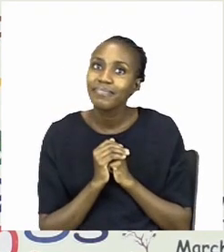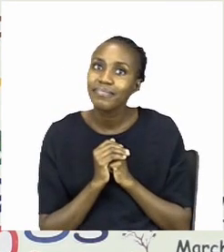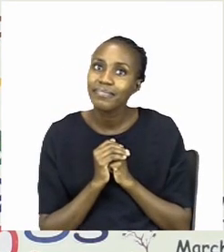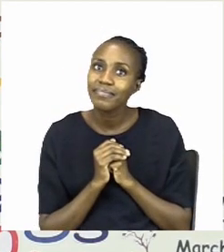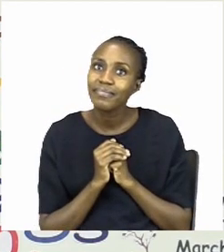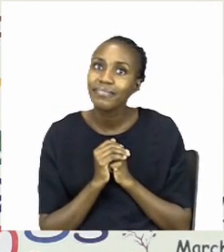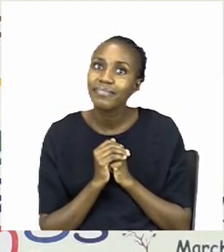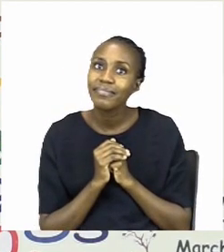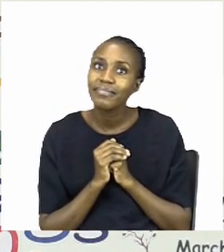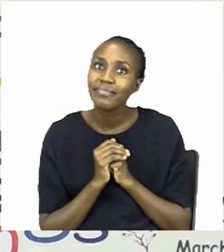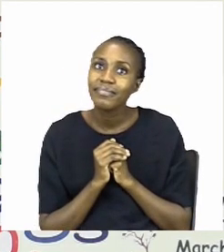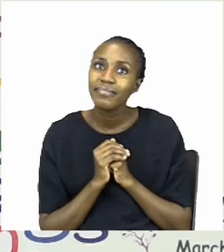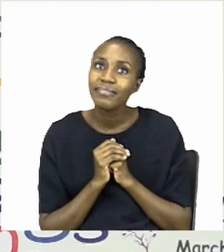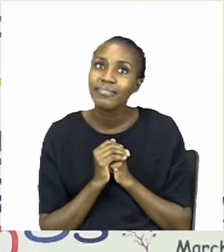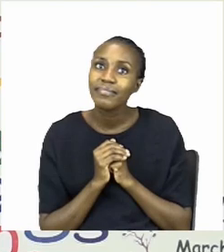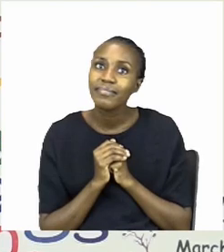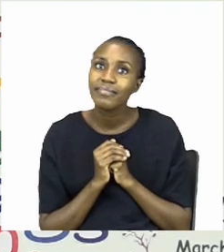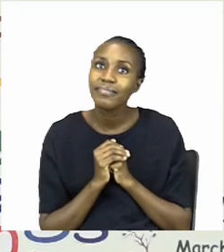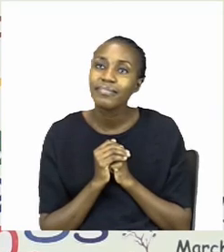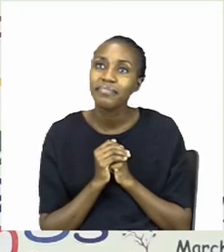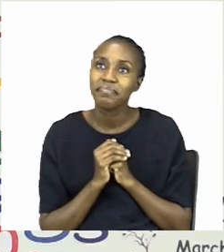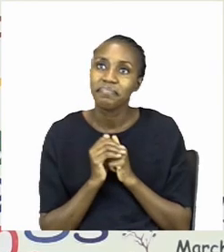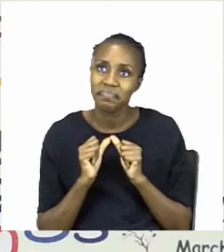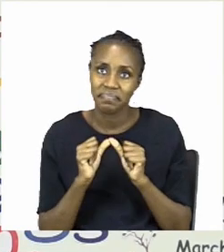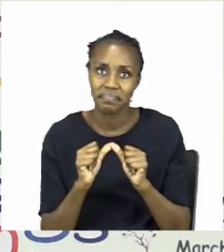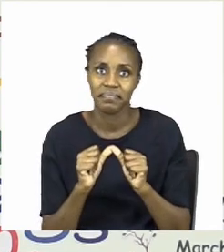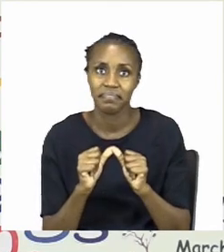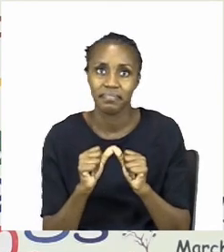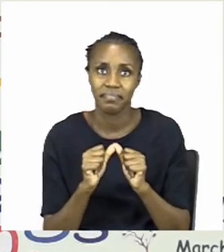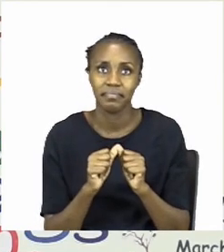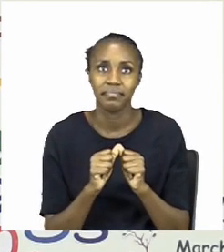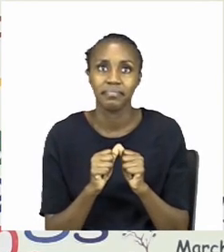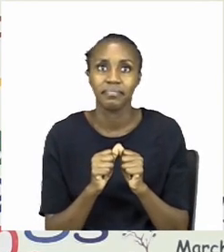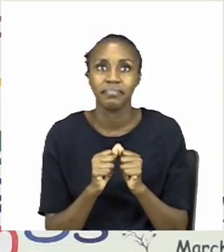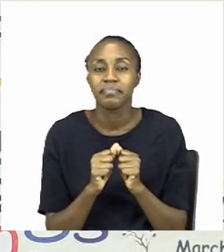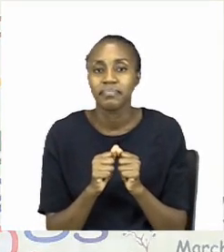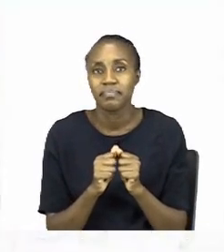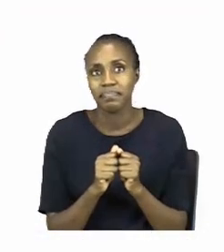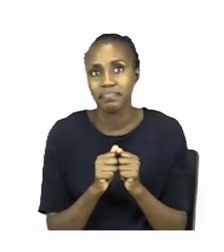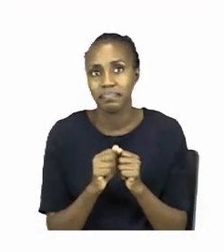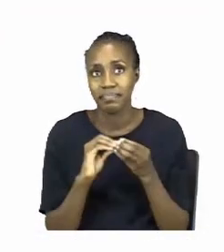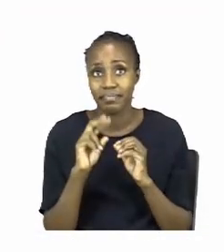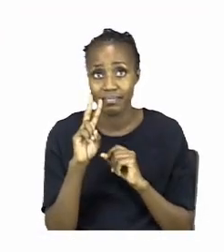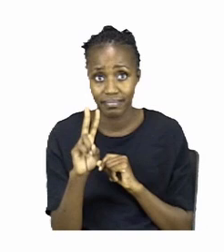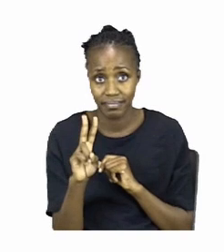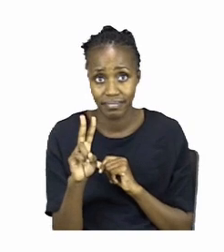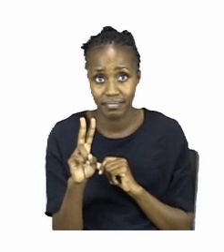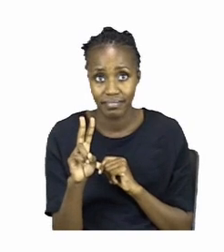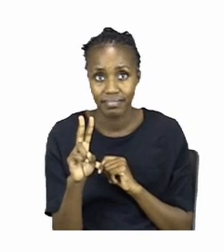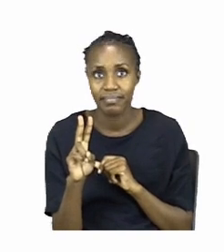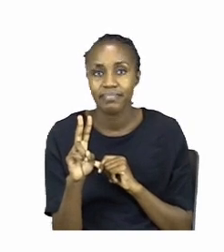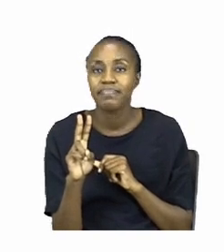before I leave you to complete your sentences, let's quickly have a look at number 2. Now at number 2 it